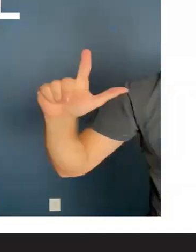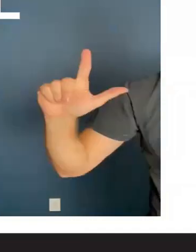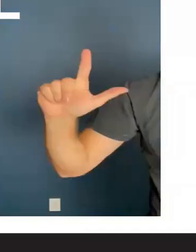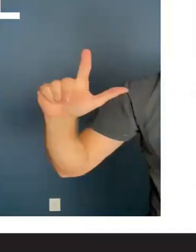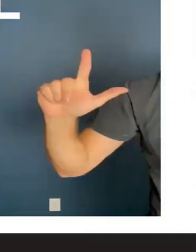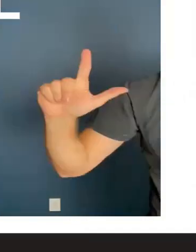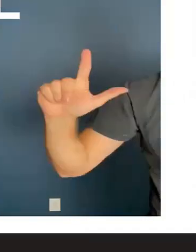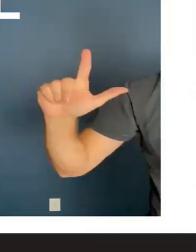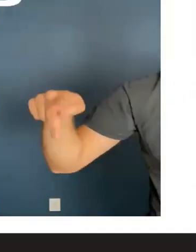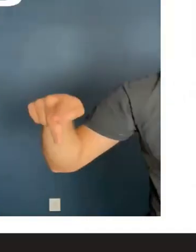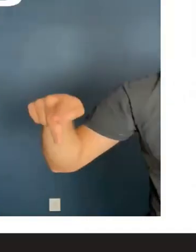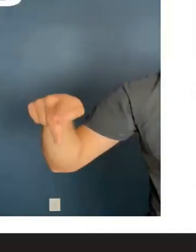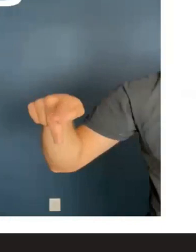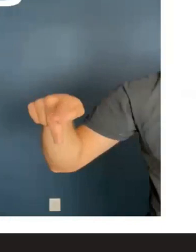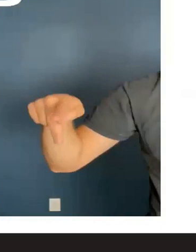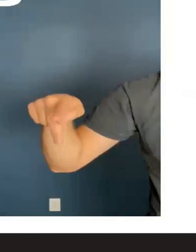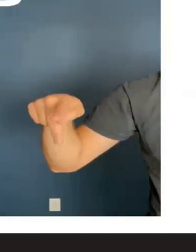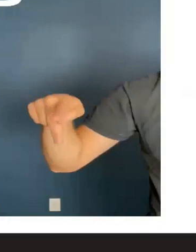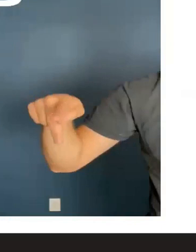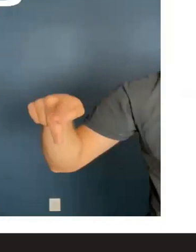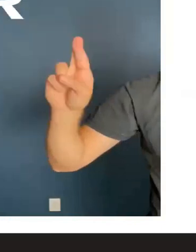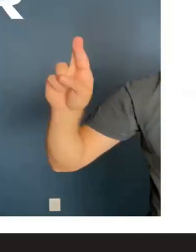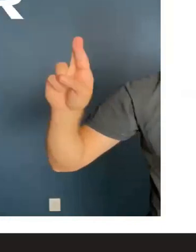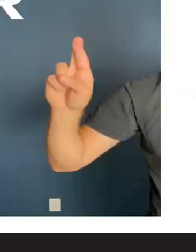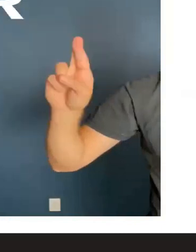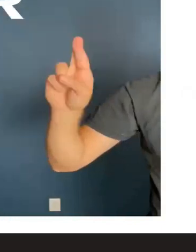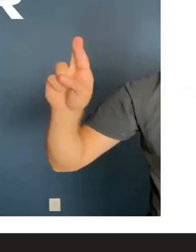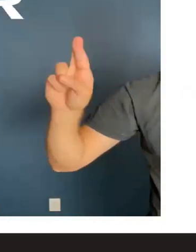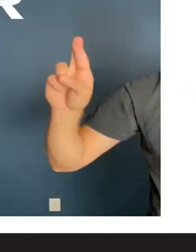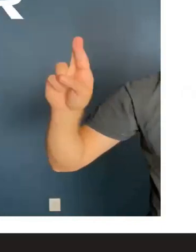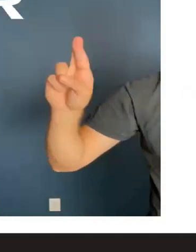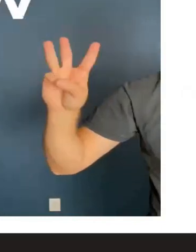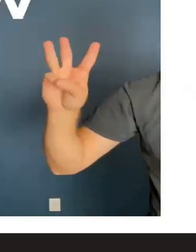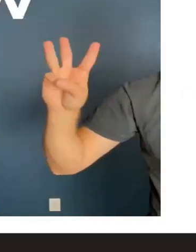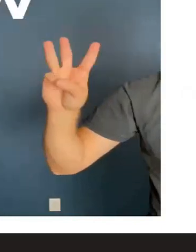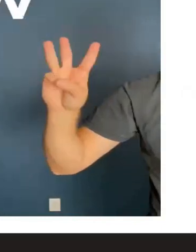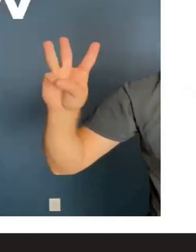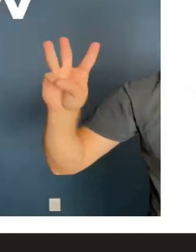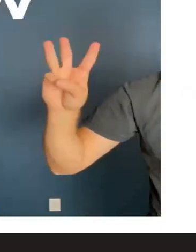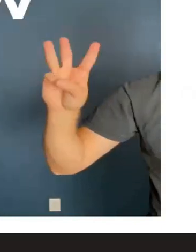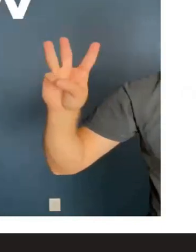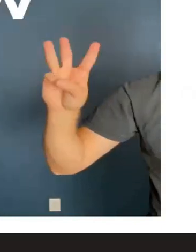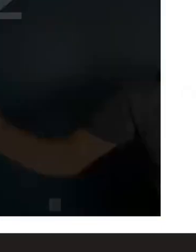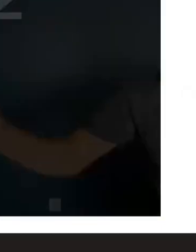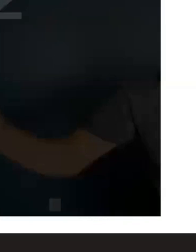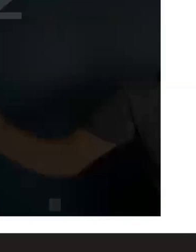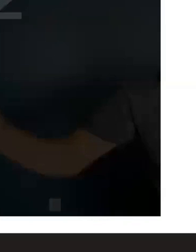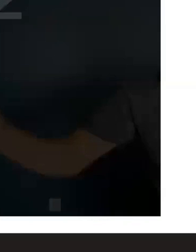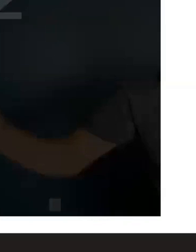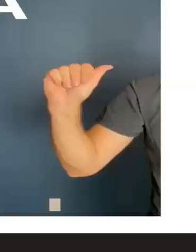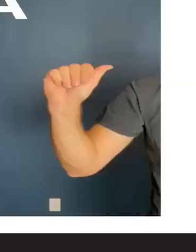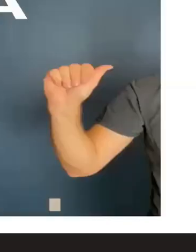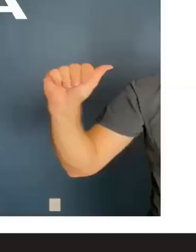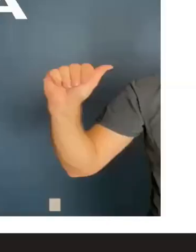this loss. However, these are not very reliable and the succession rate is very low.